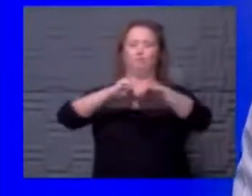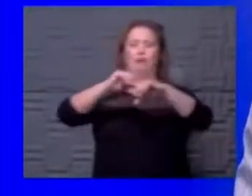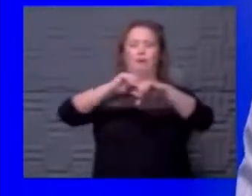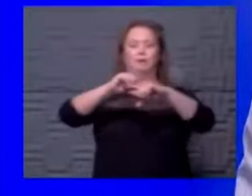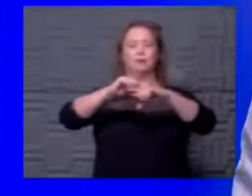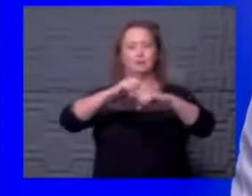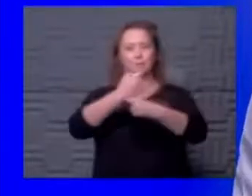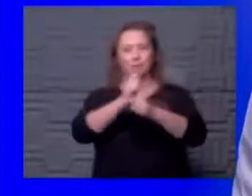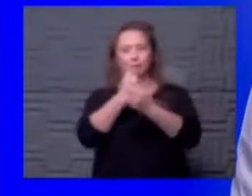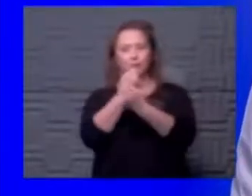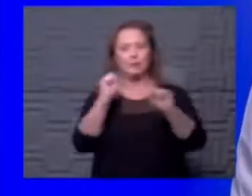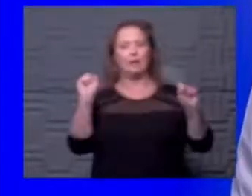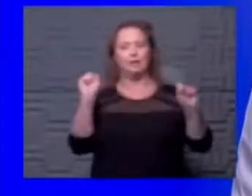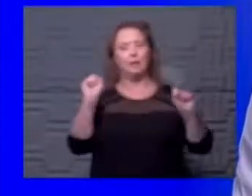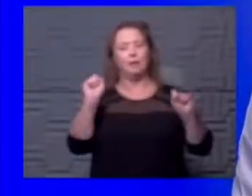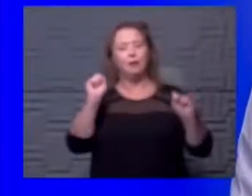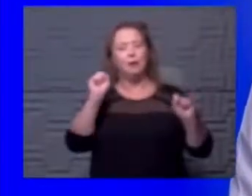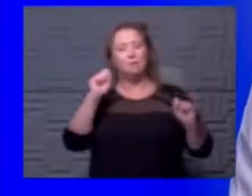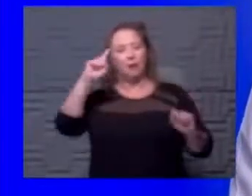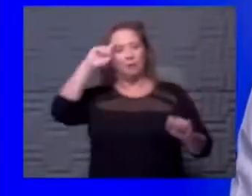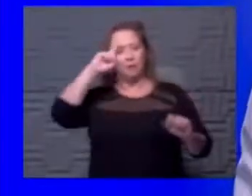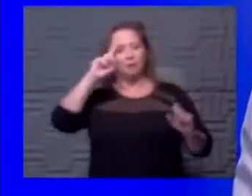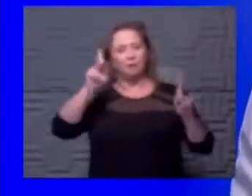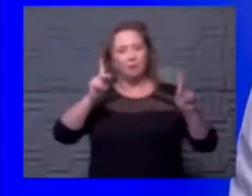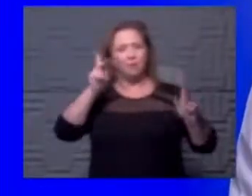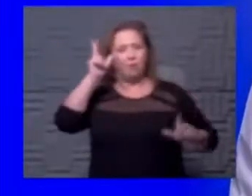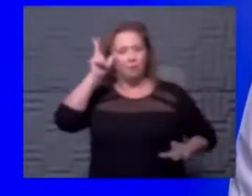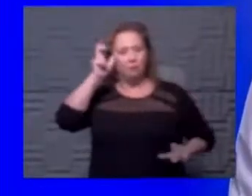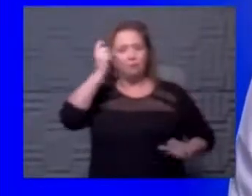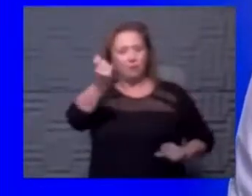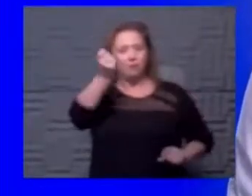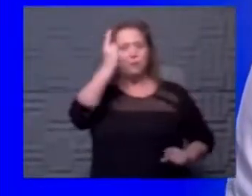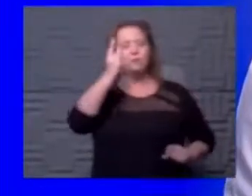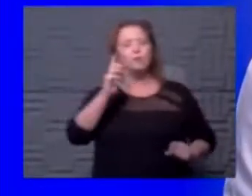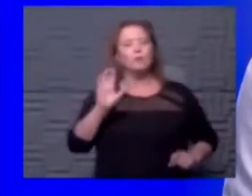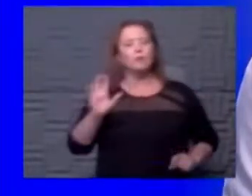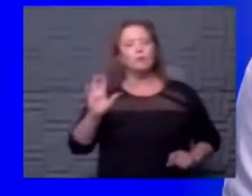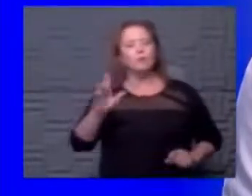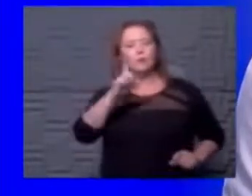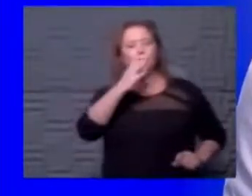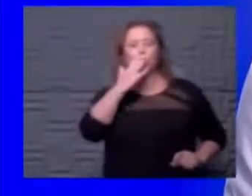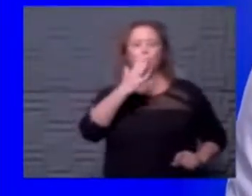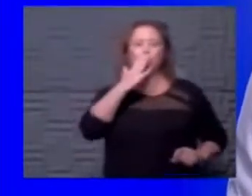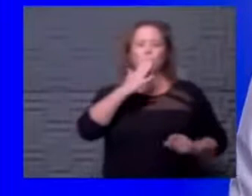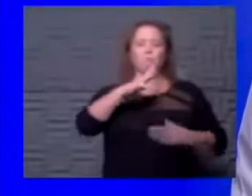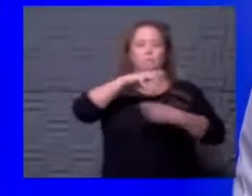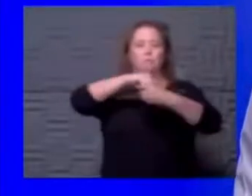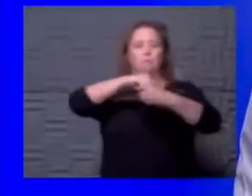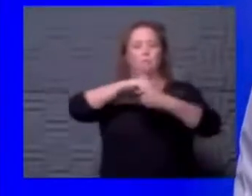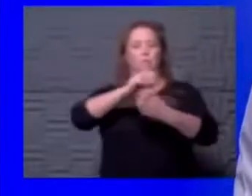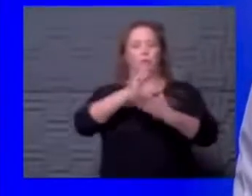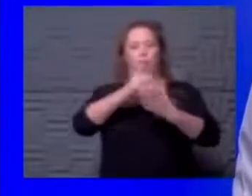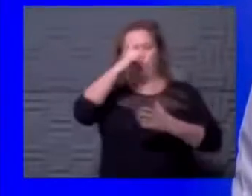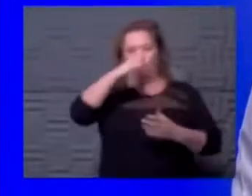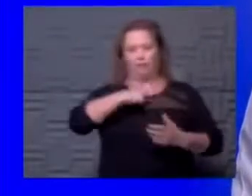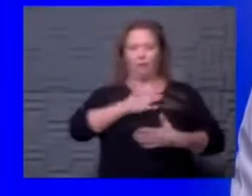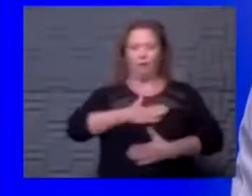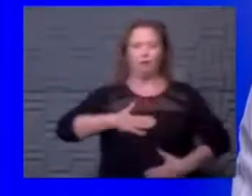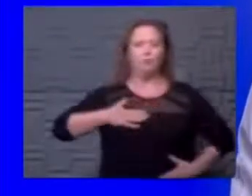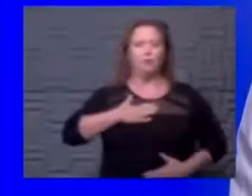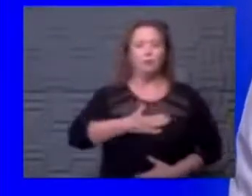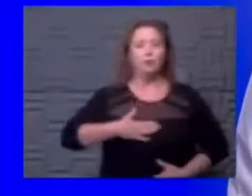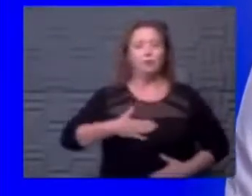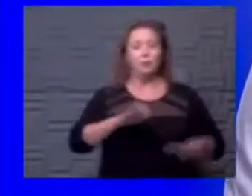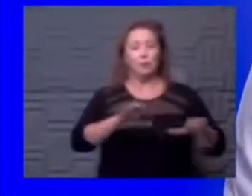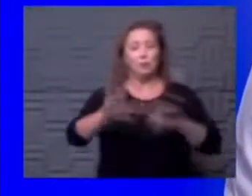think it's been well received. And so that's been a real good piece for me, and real appreciative